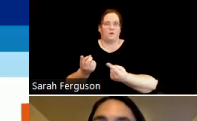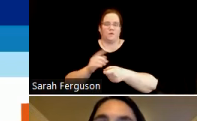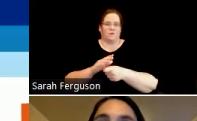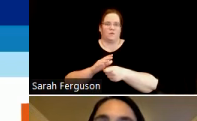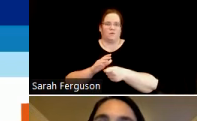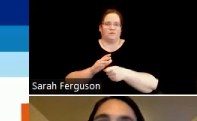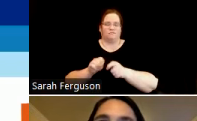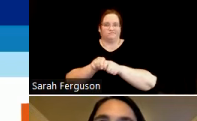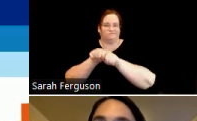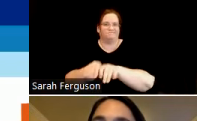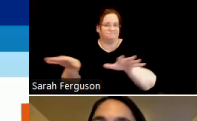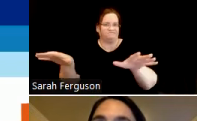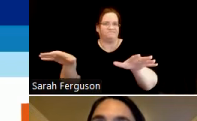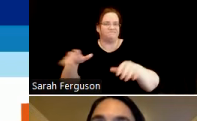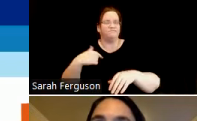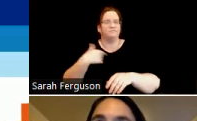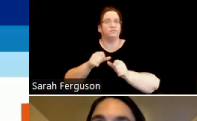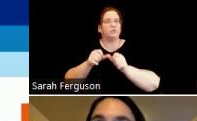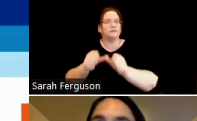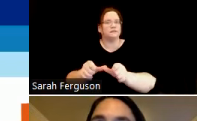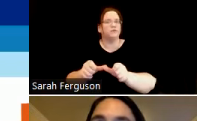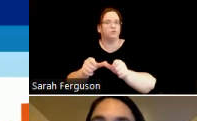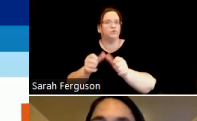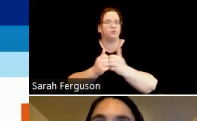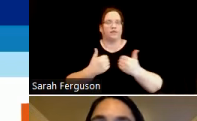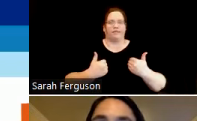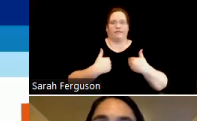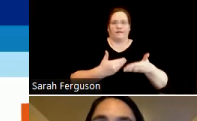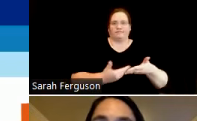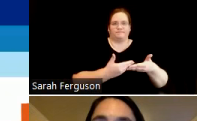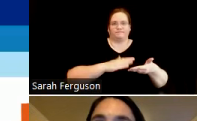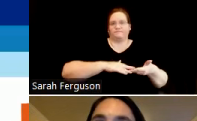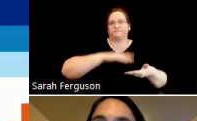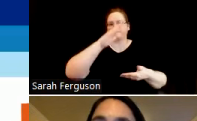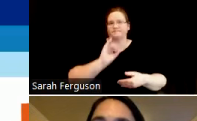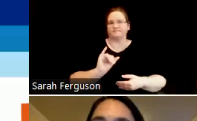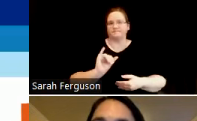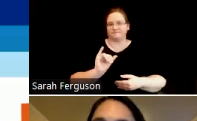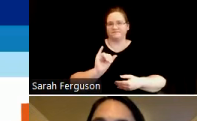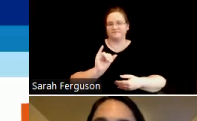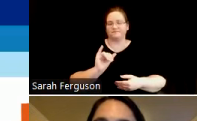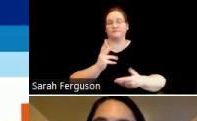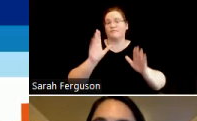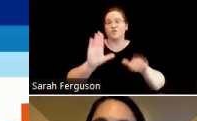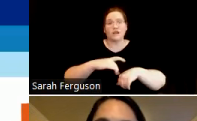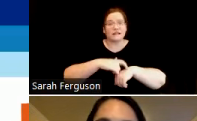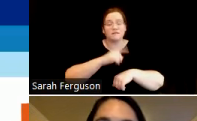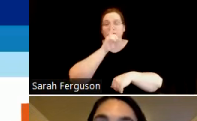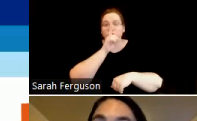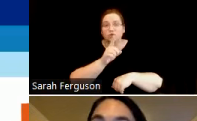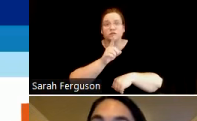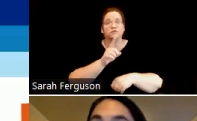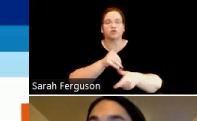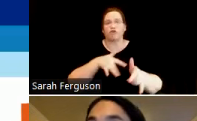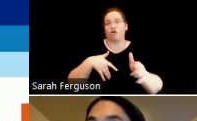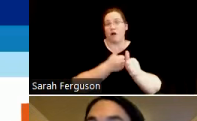vaccine rollout, and we are continuing to do that with our youngest children as well. It's a great time to make sure your children are caught up